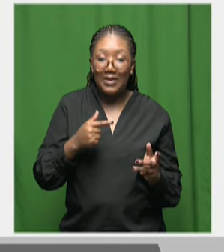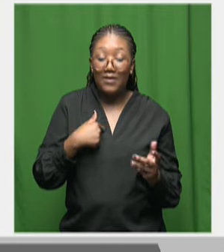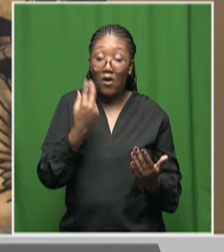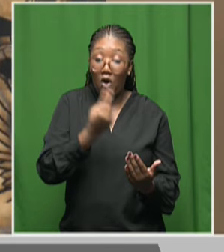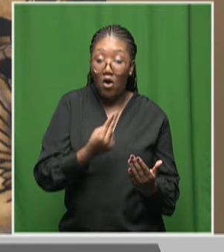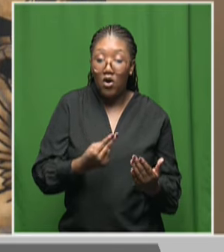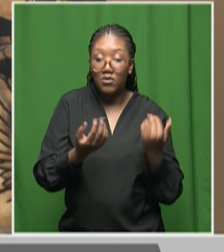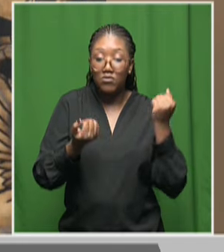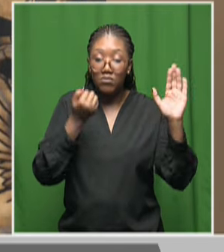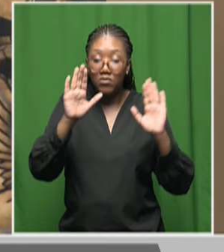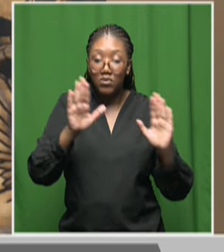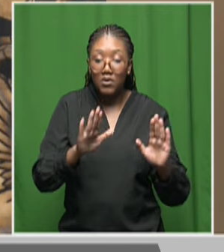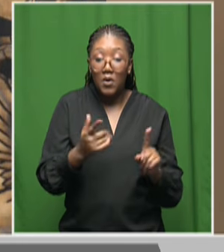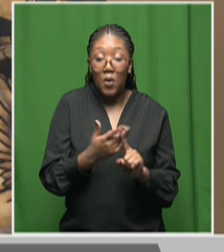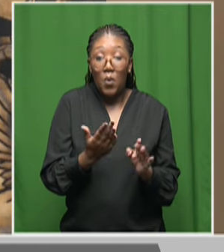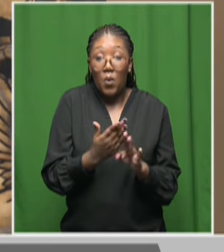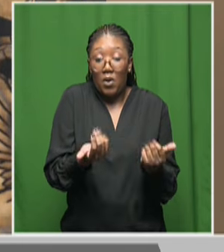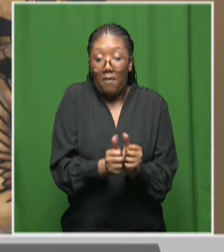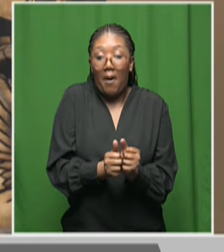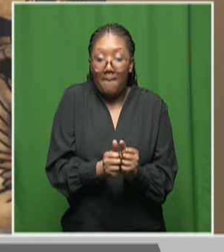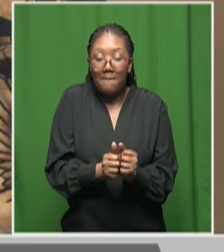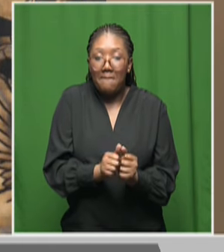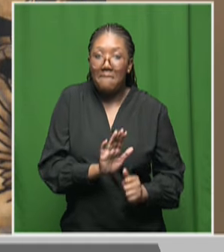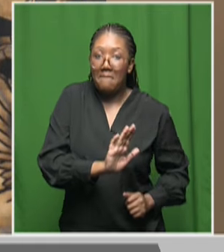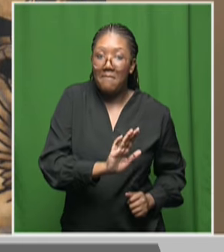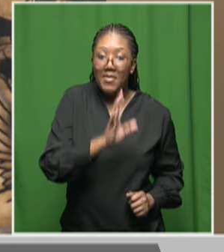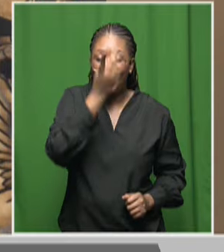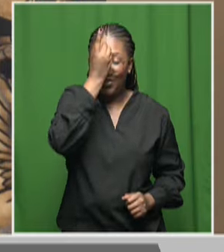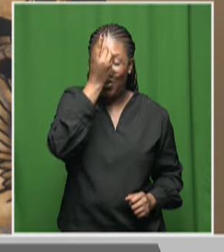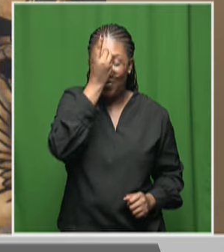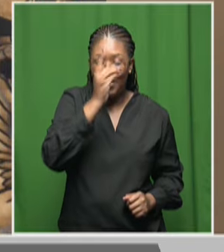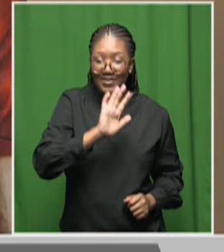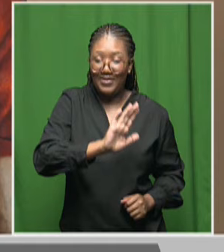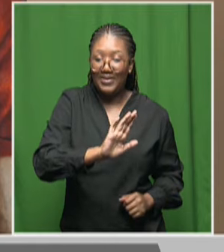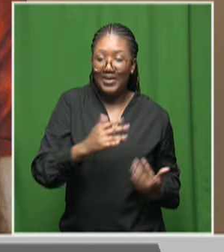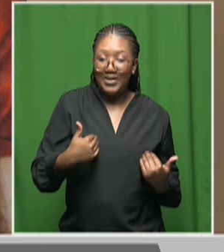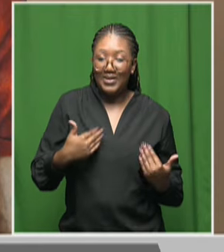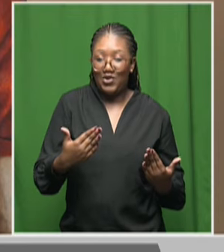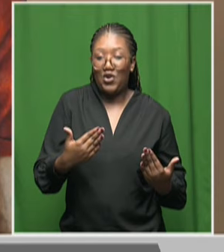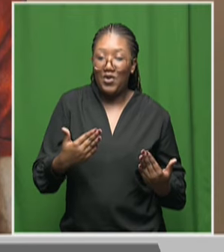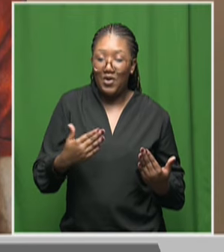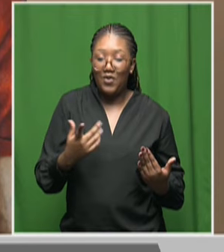our collaborator in Durban, and that exhibition starts on